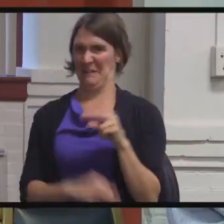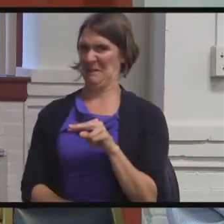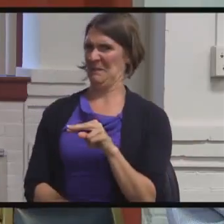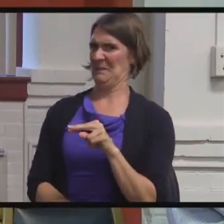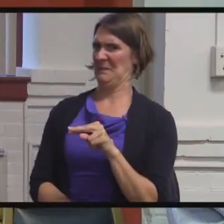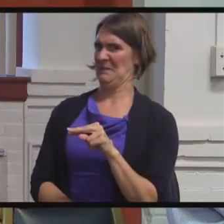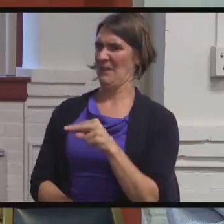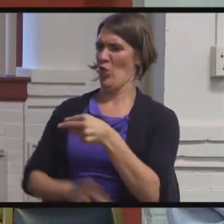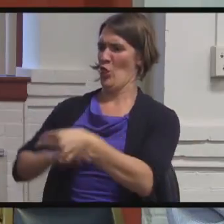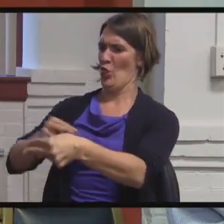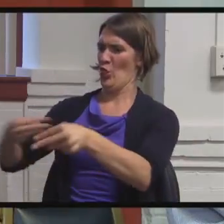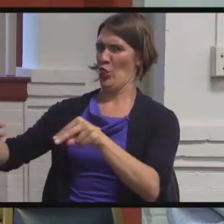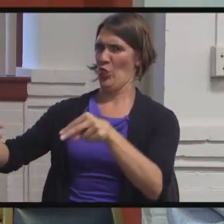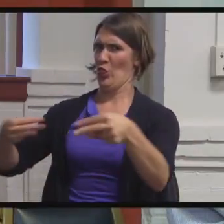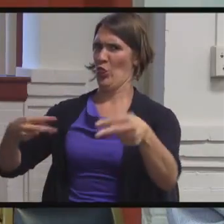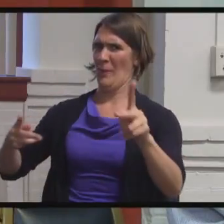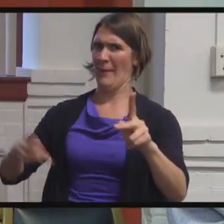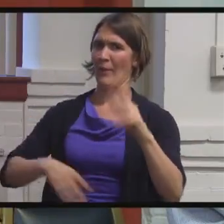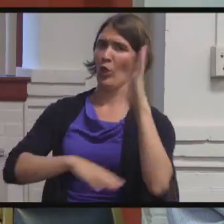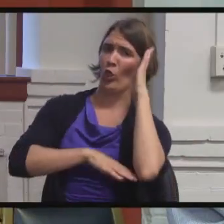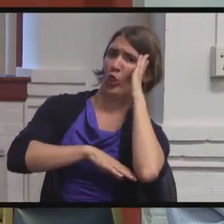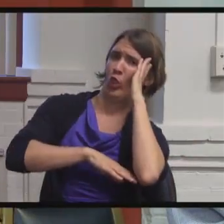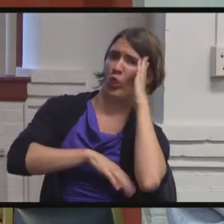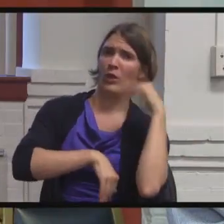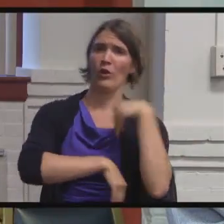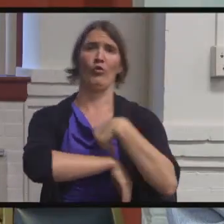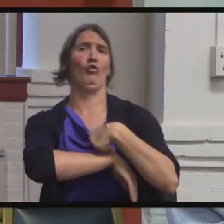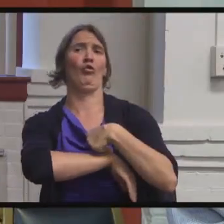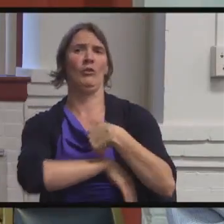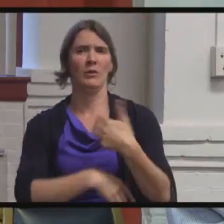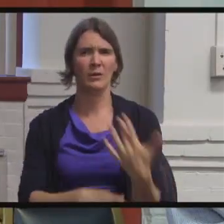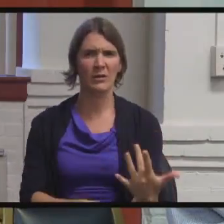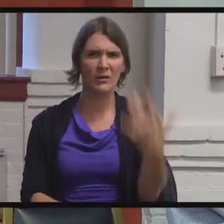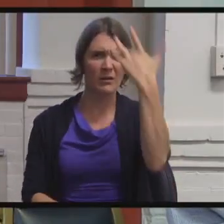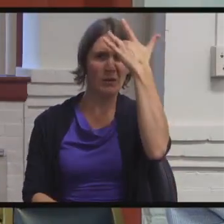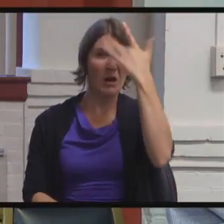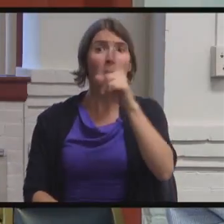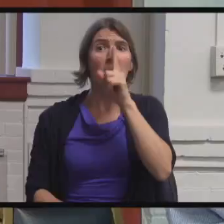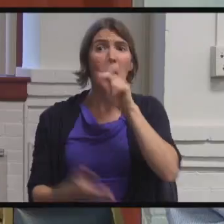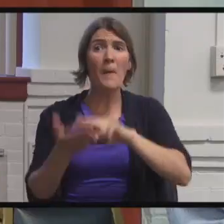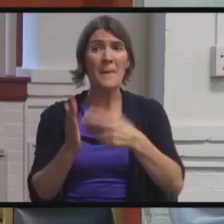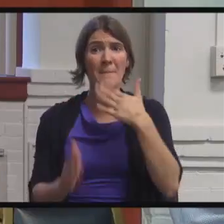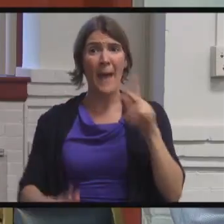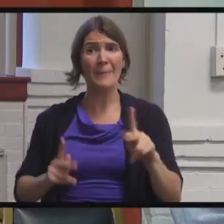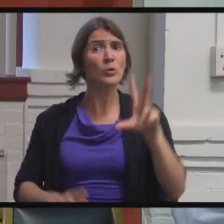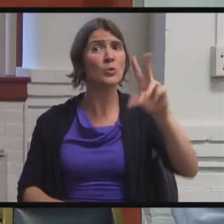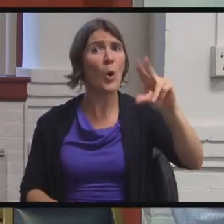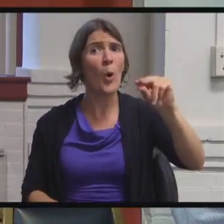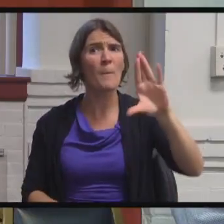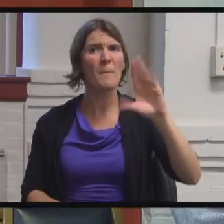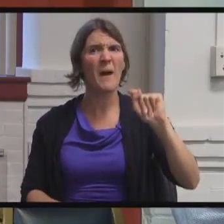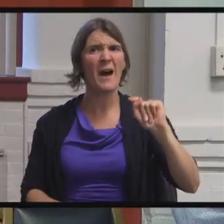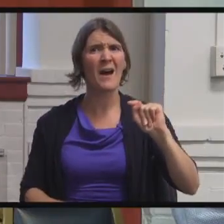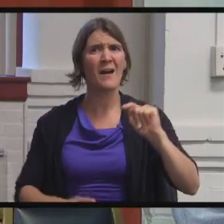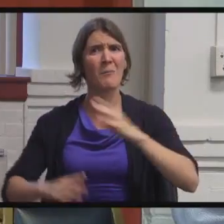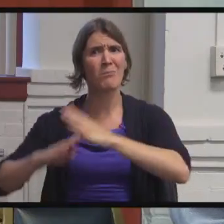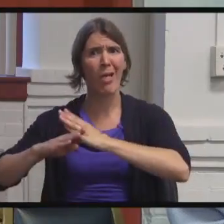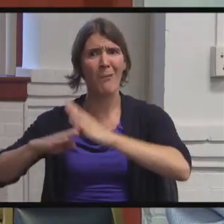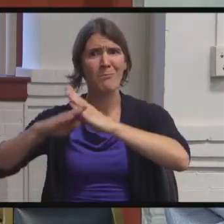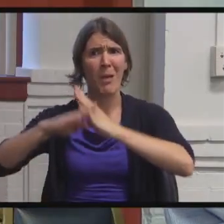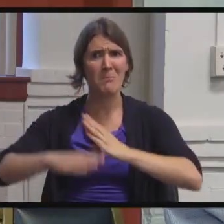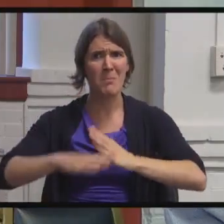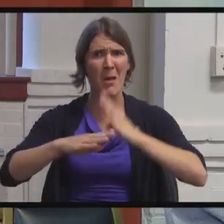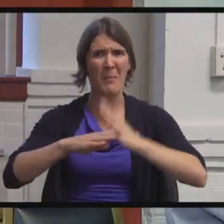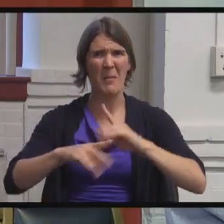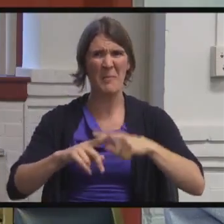and looking out the window, and there's people laying out on the sidewalk. Doesn't mean that they're bad people, but the issue is we have